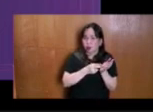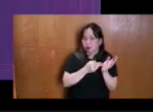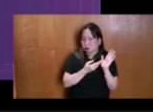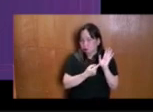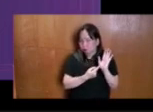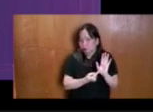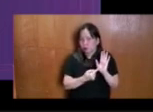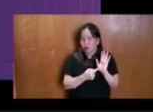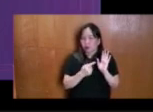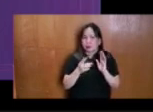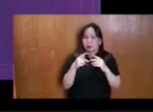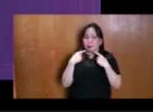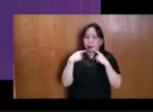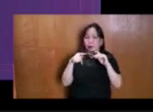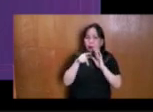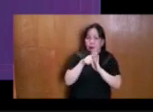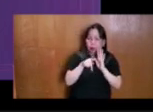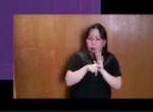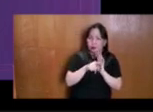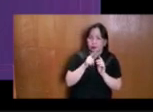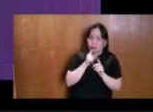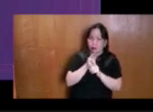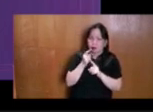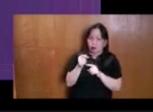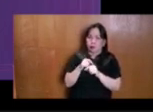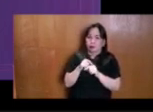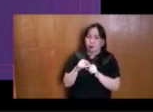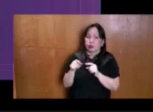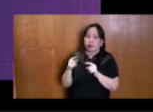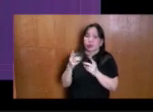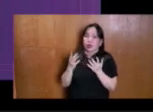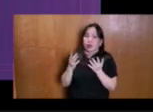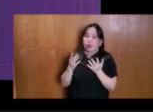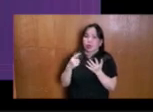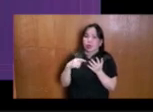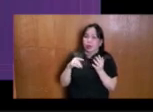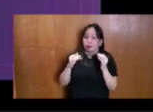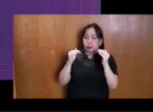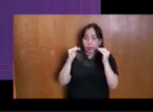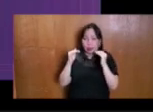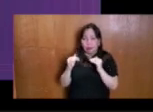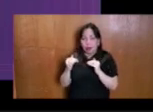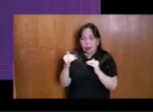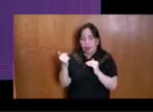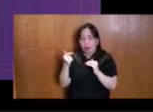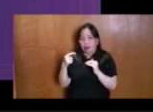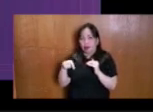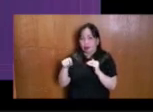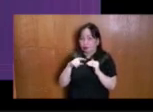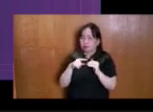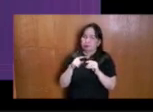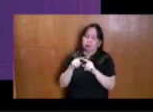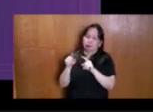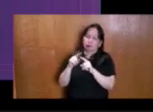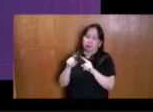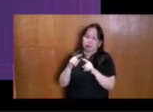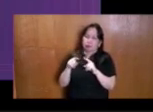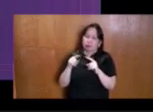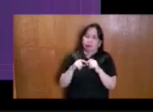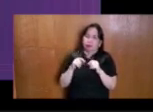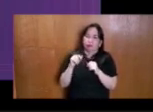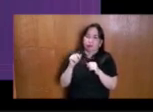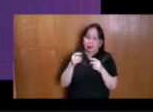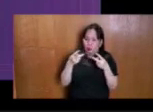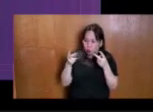matter of public policy is one thing. Transparency in the level of the code is another, because you're dealing with AI systems